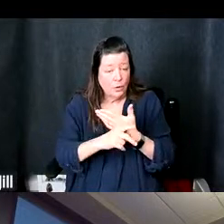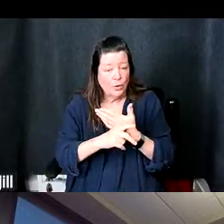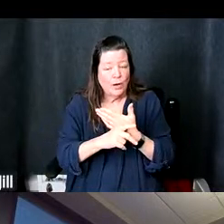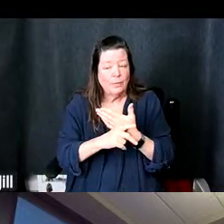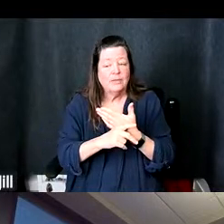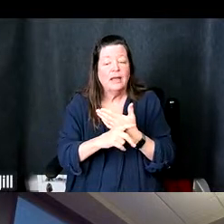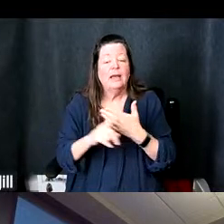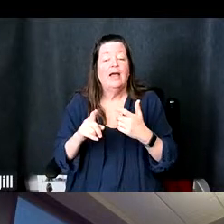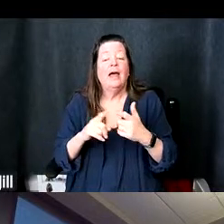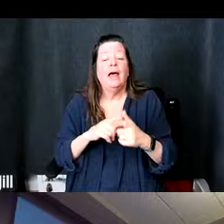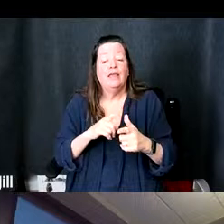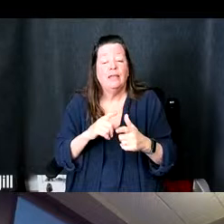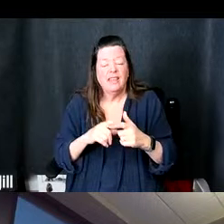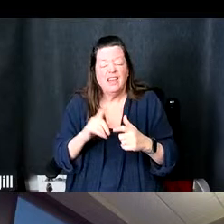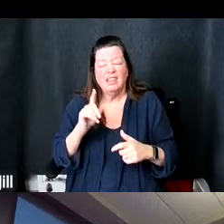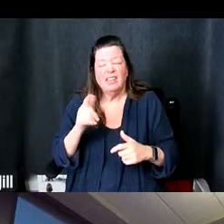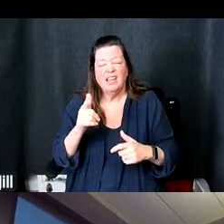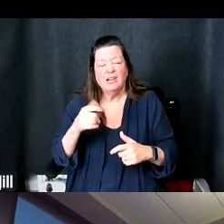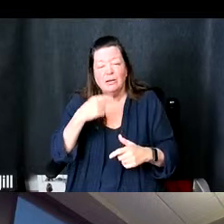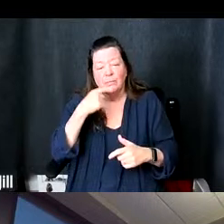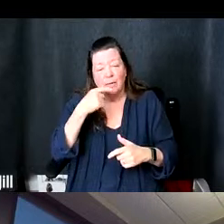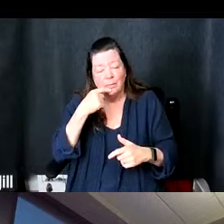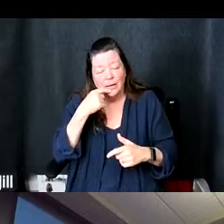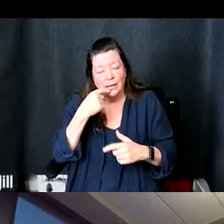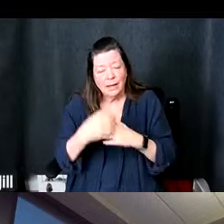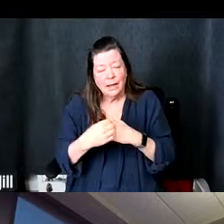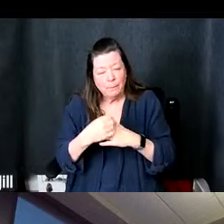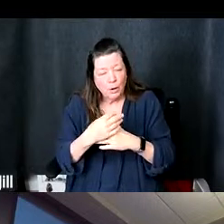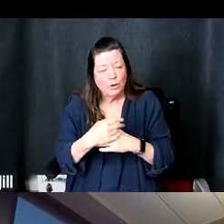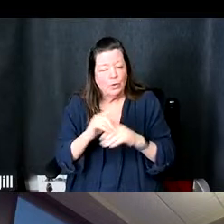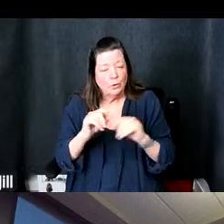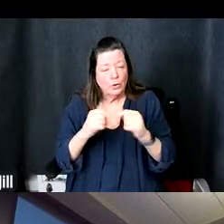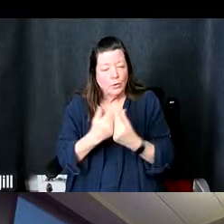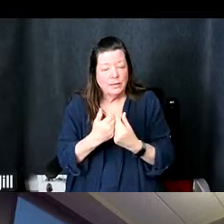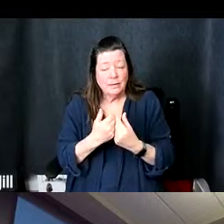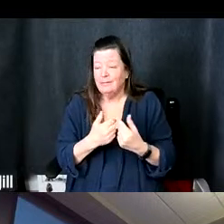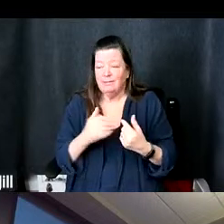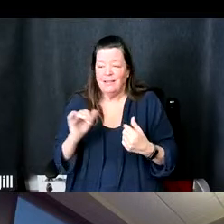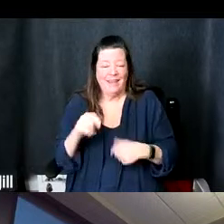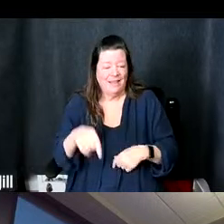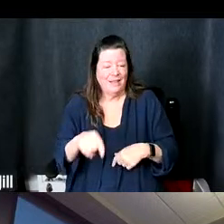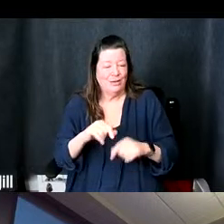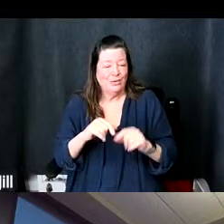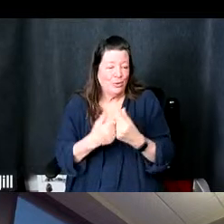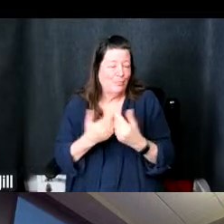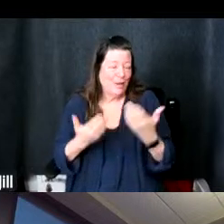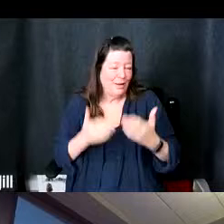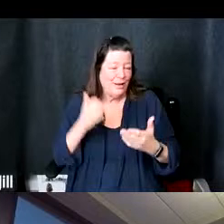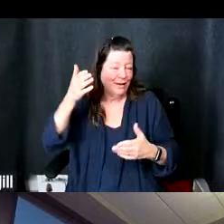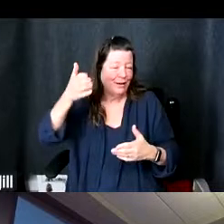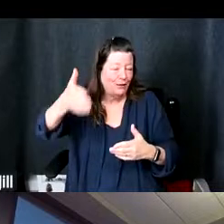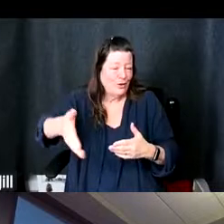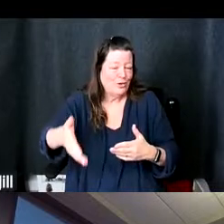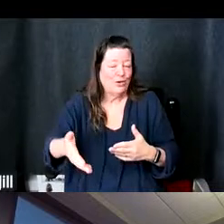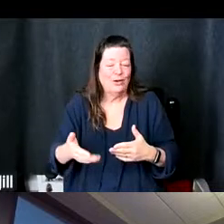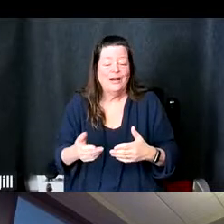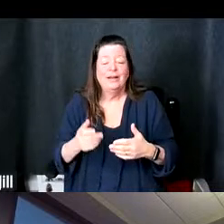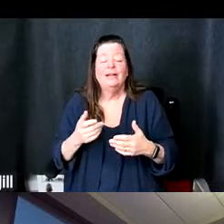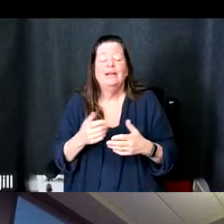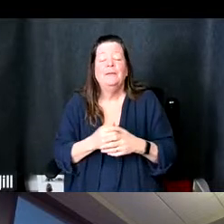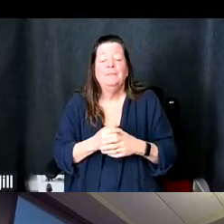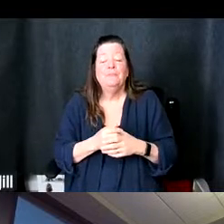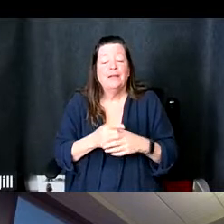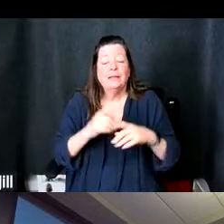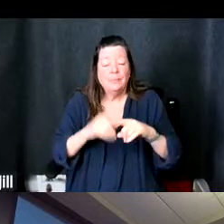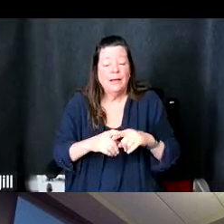having some public input and groups like maybe this group, if this is still around, when we were able to get those done, depending